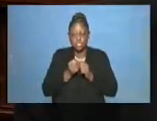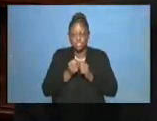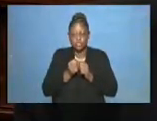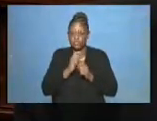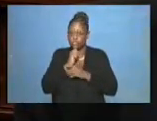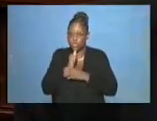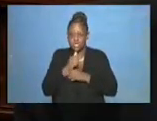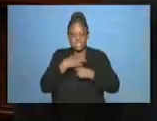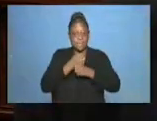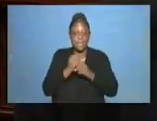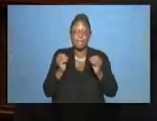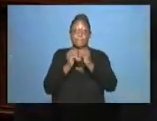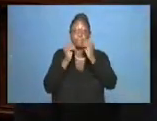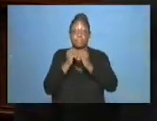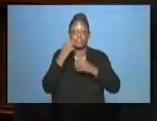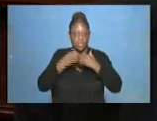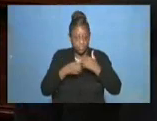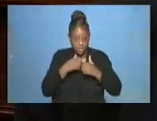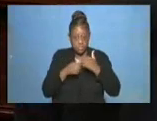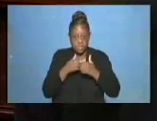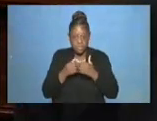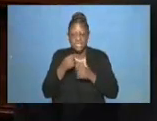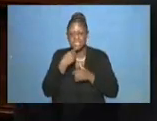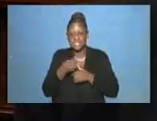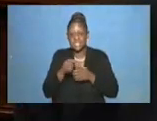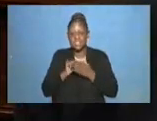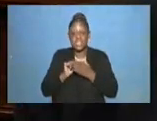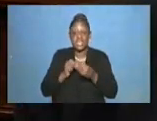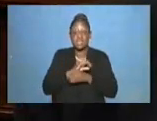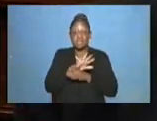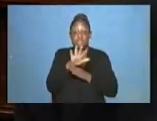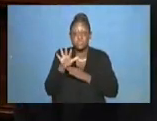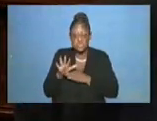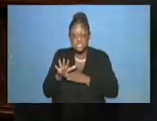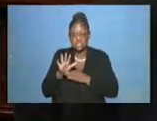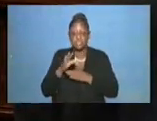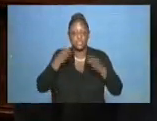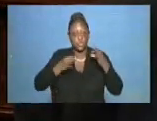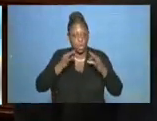not to say that I'm influencing the proceedings that's going on to court.